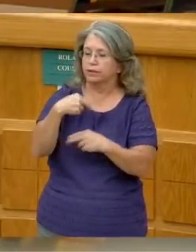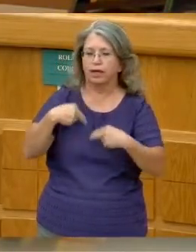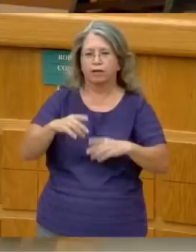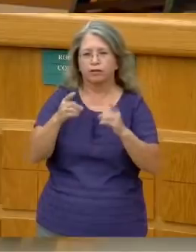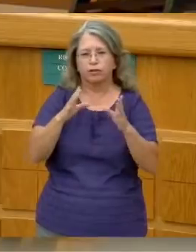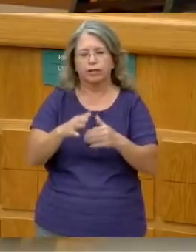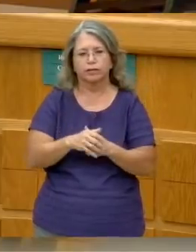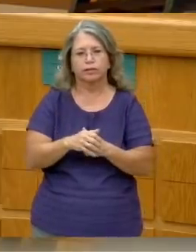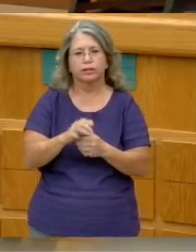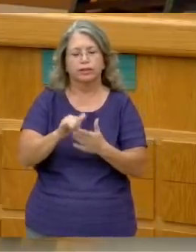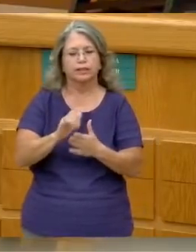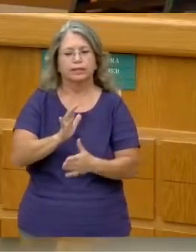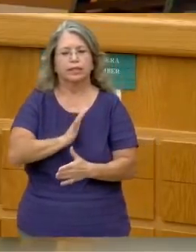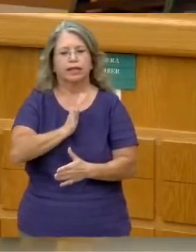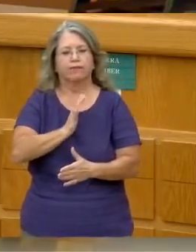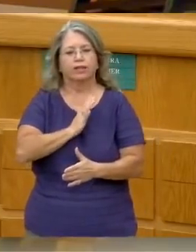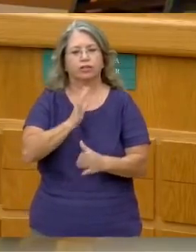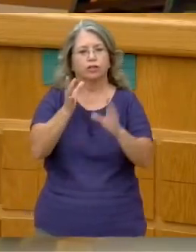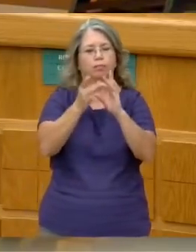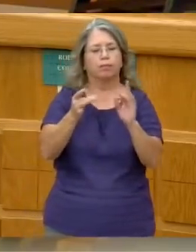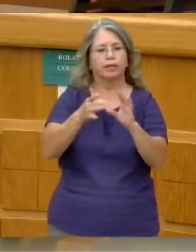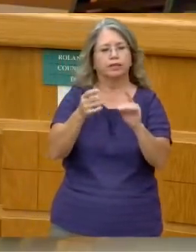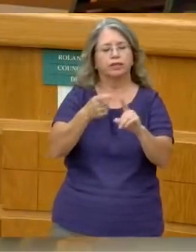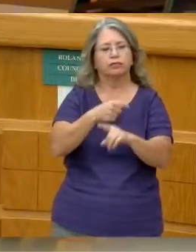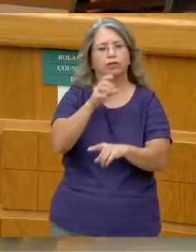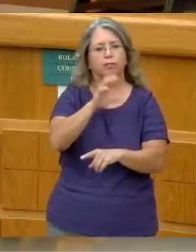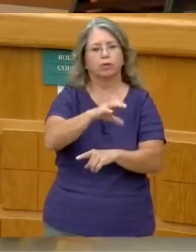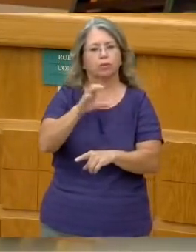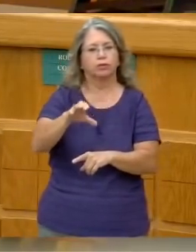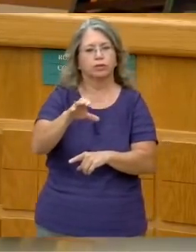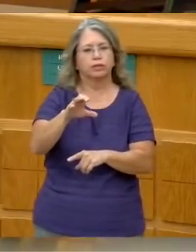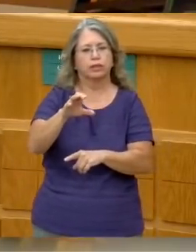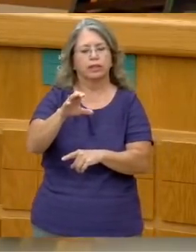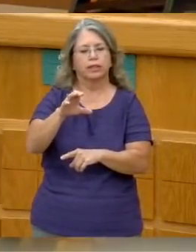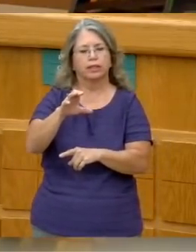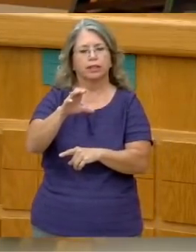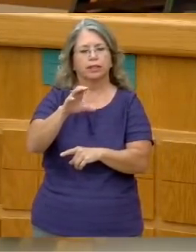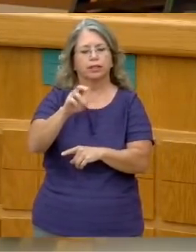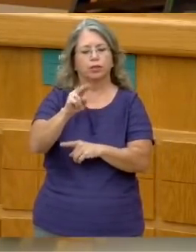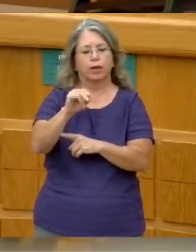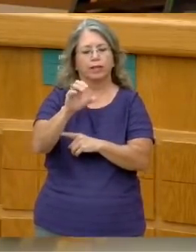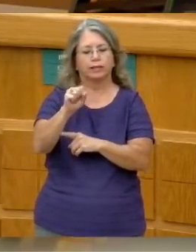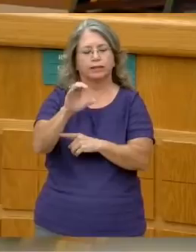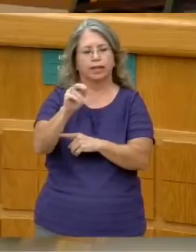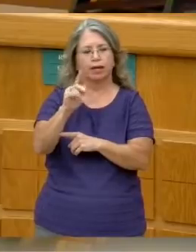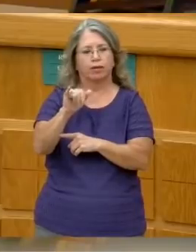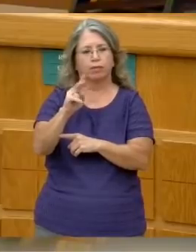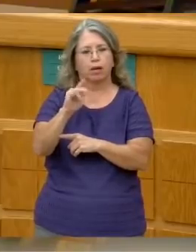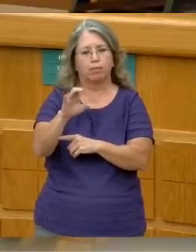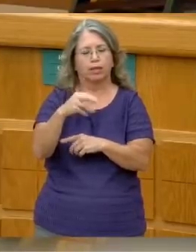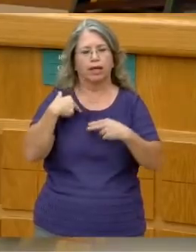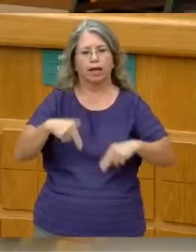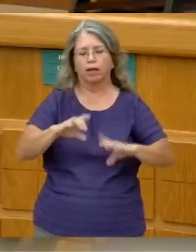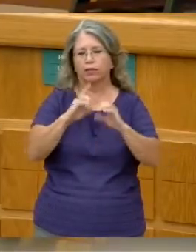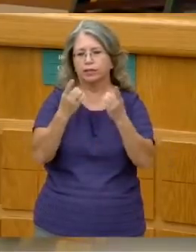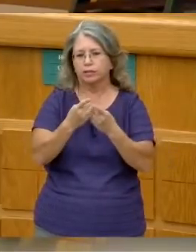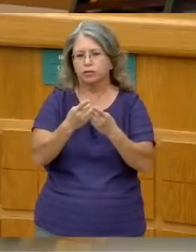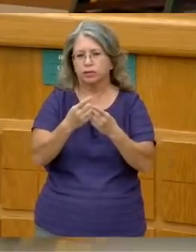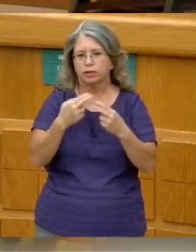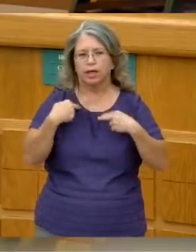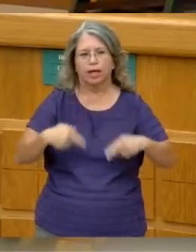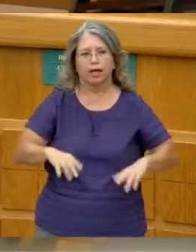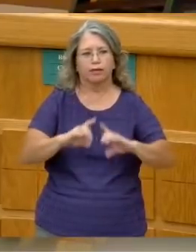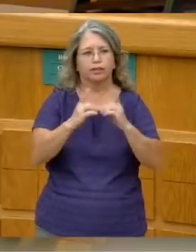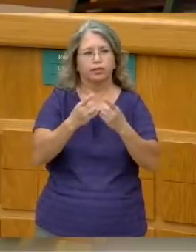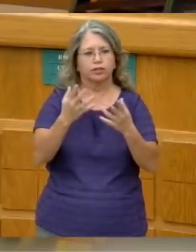This is an official message from the Corpus Christi Nueces County Public Health District. The Health District wants to